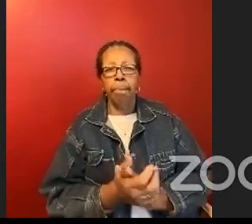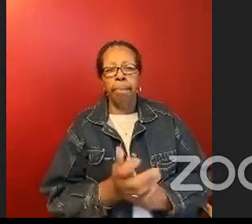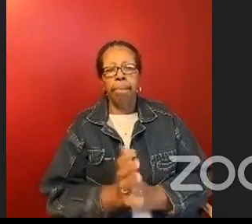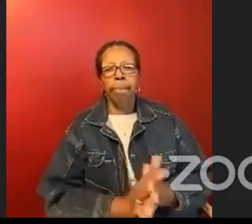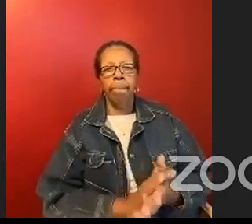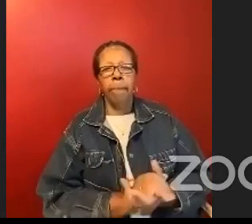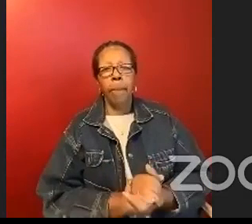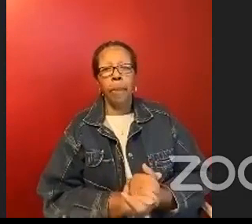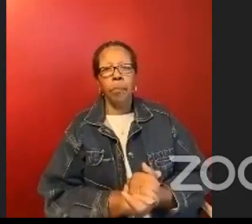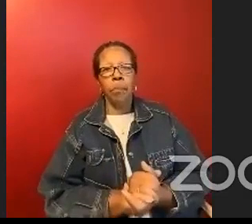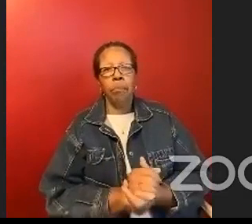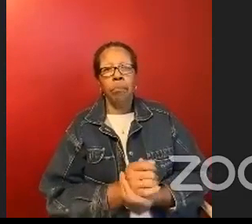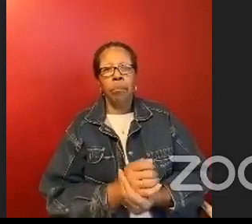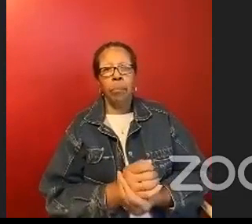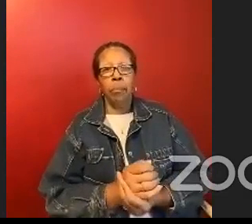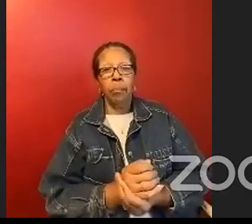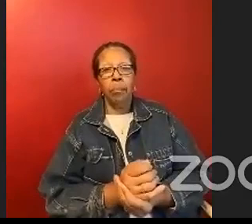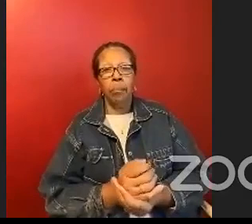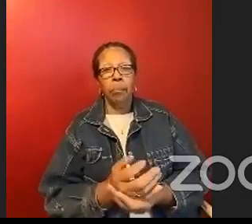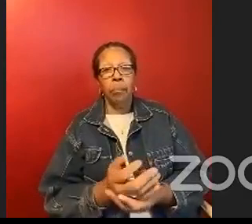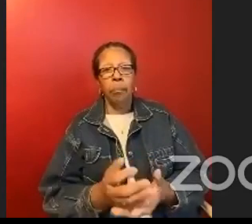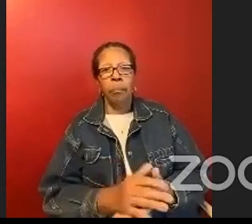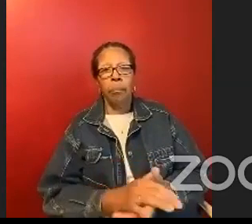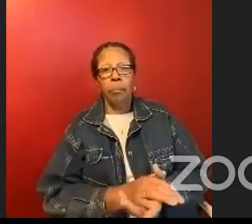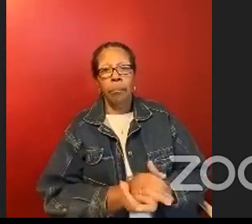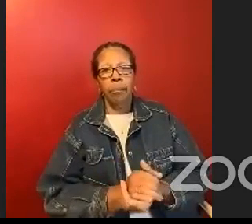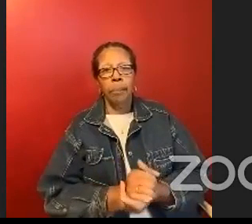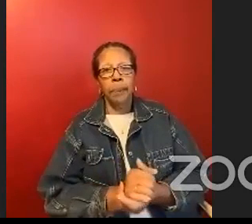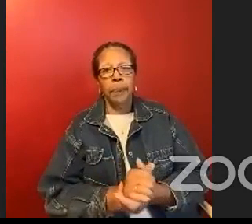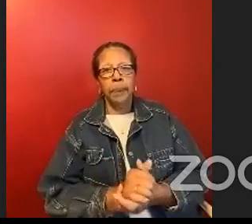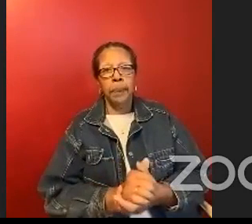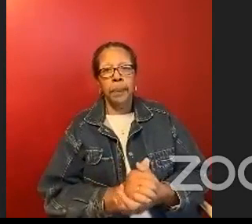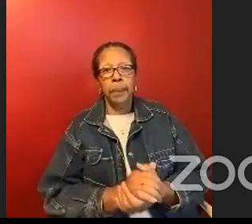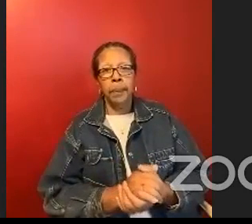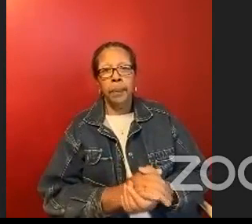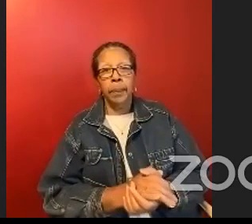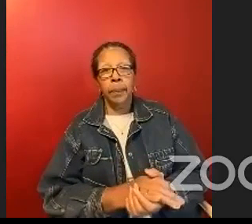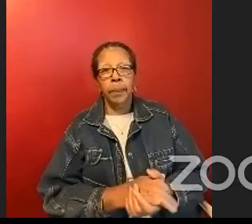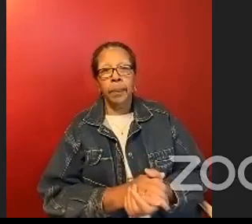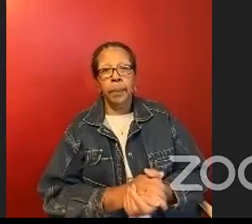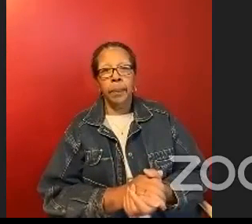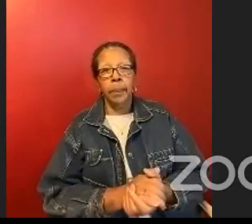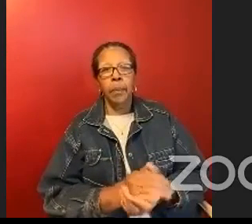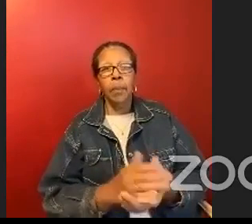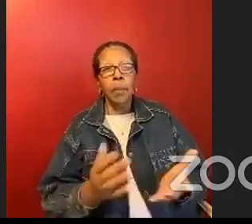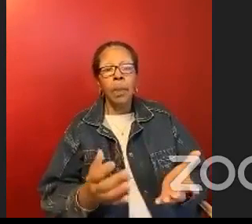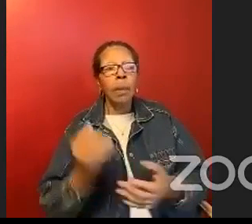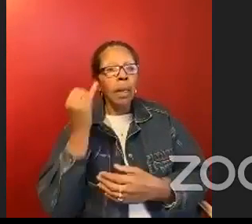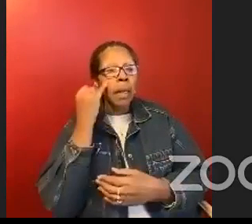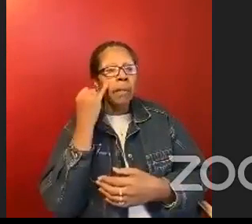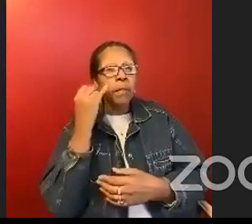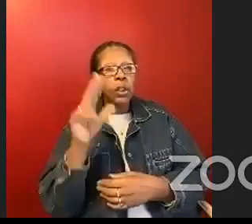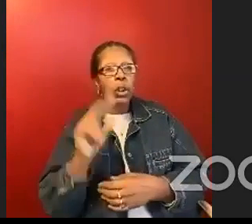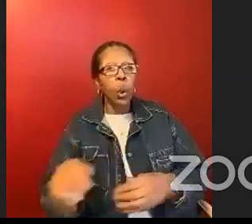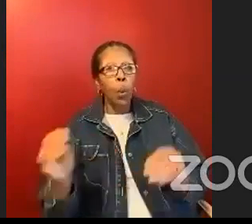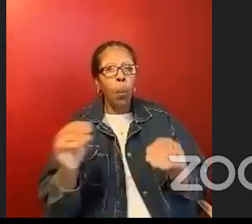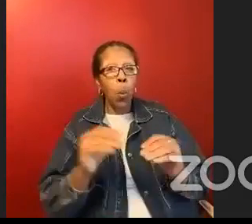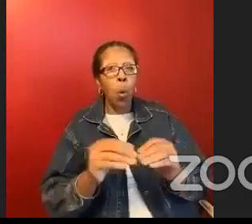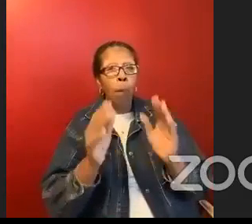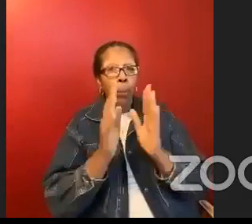If there are no more, can you hear me? Oh, good, good, good. Okay. If there are no more